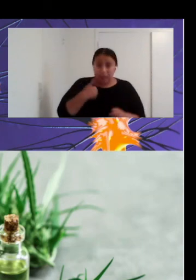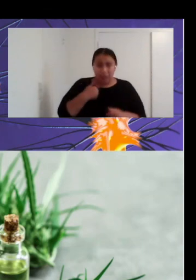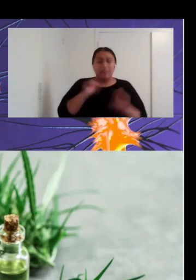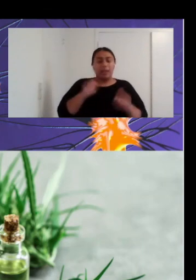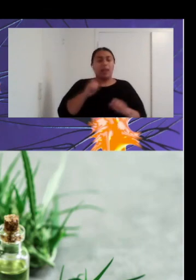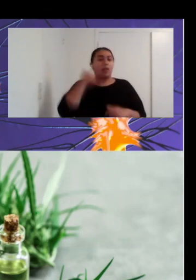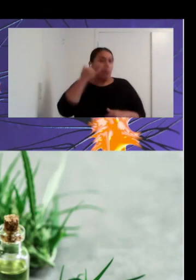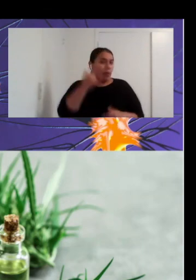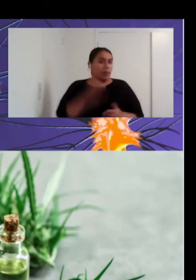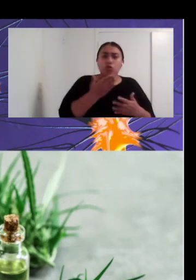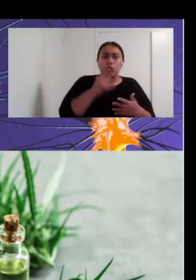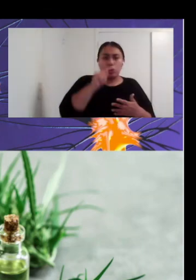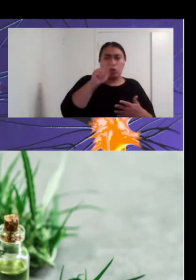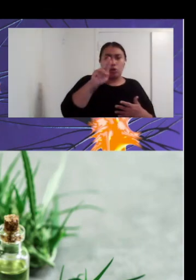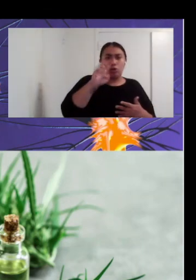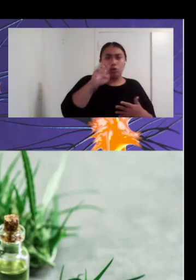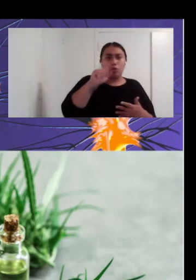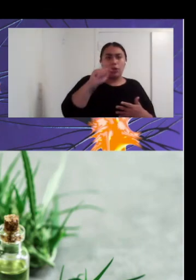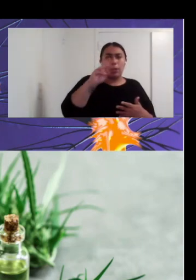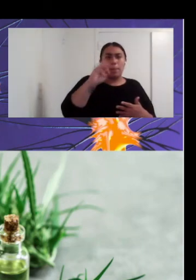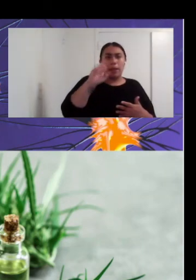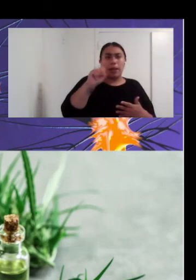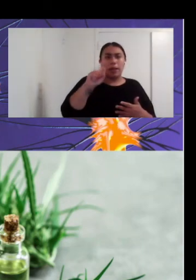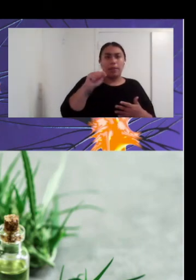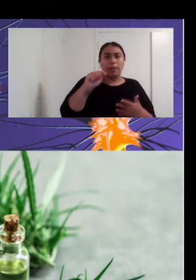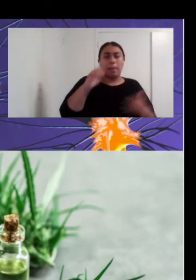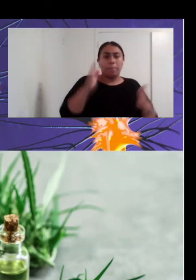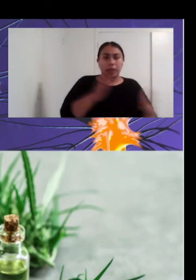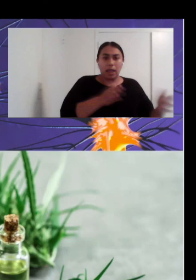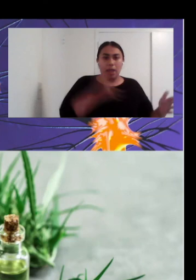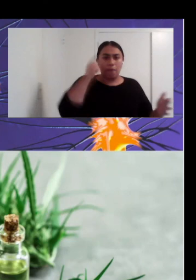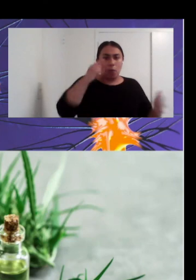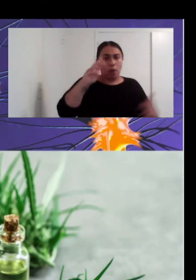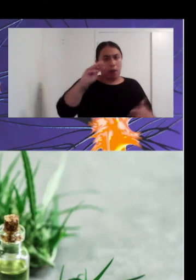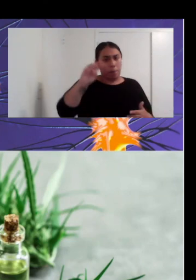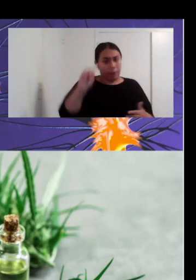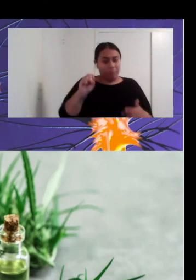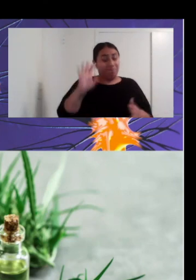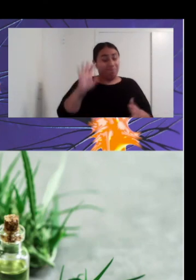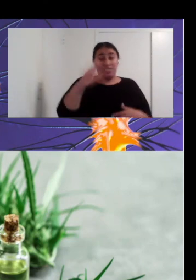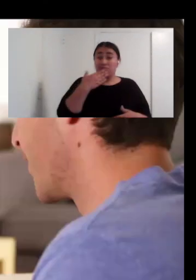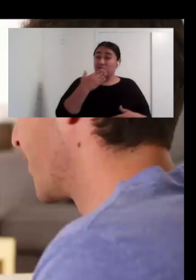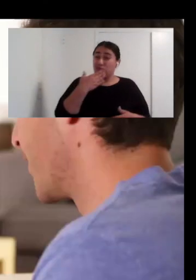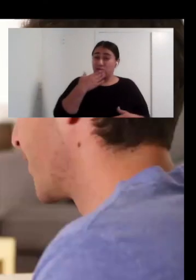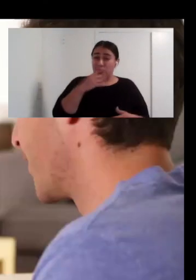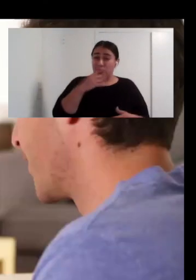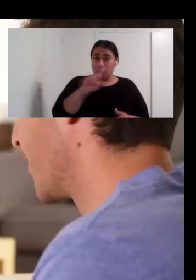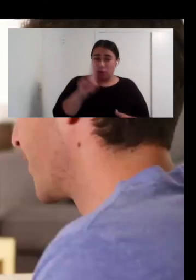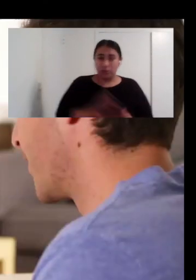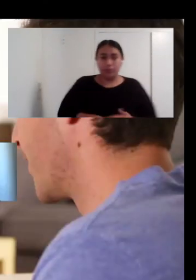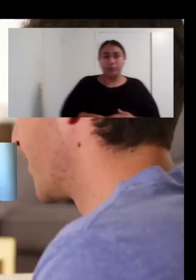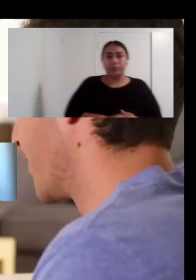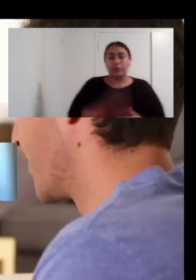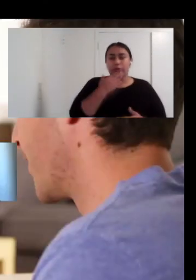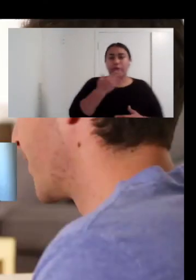functionality. So again, if they've lost that simple dance between relaxation and contraction, it becomes very difficult for them. I just wanted